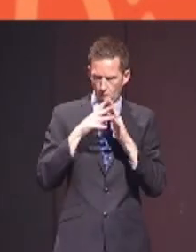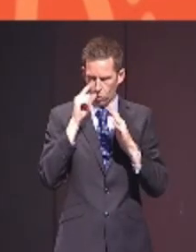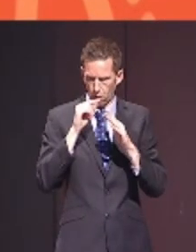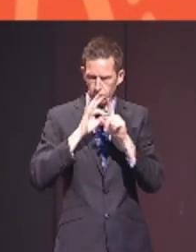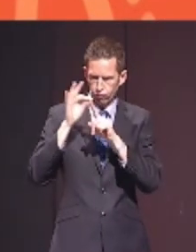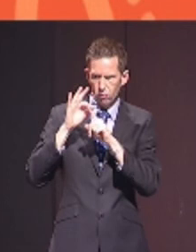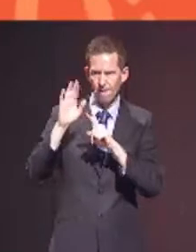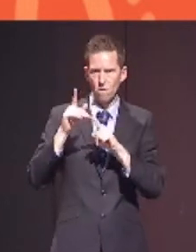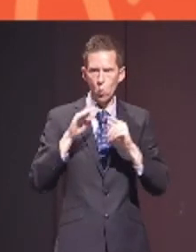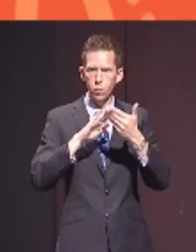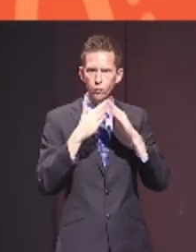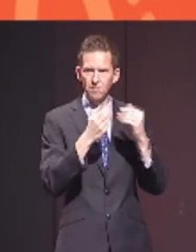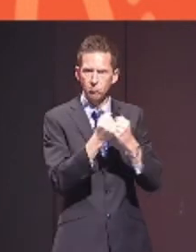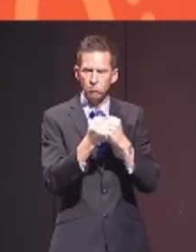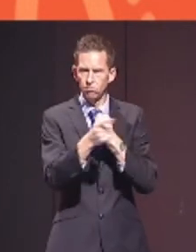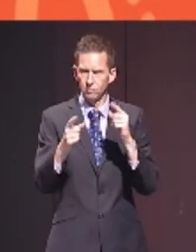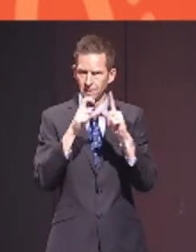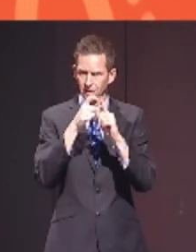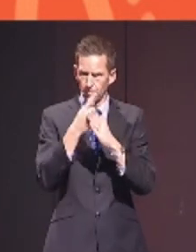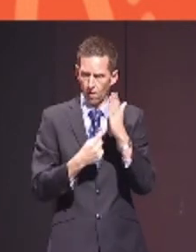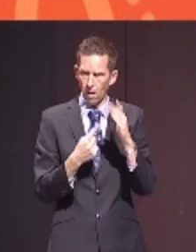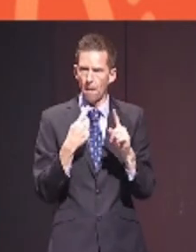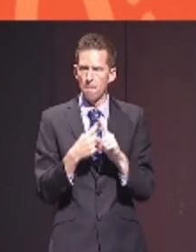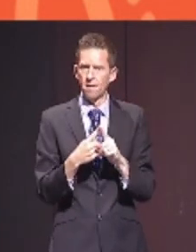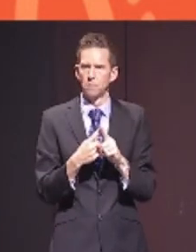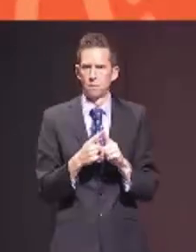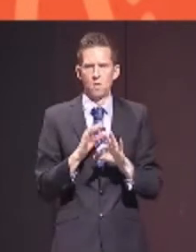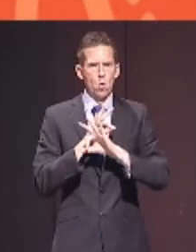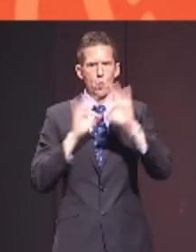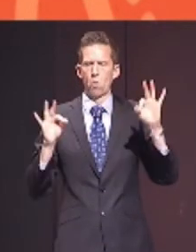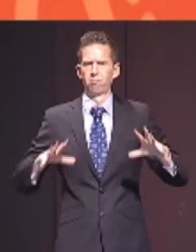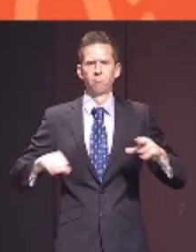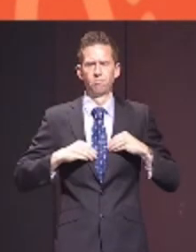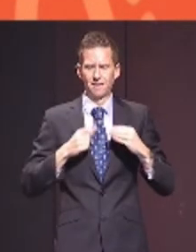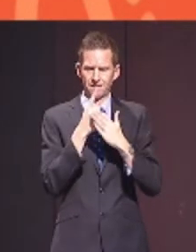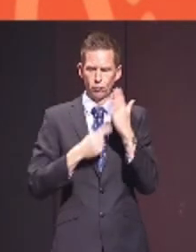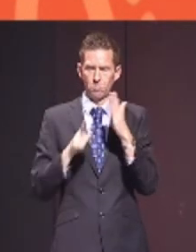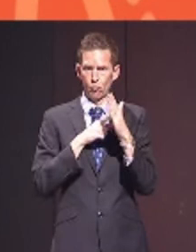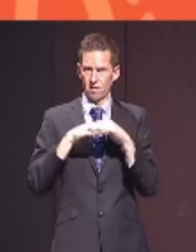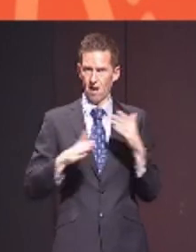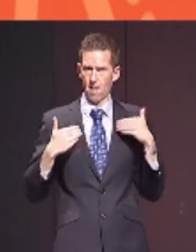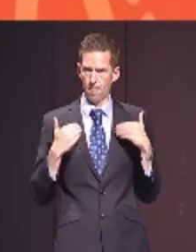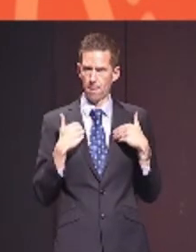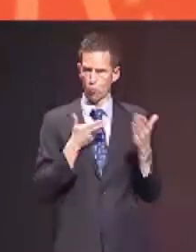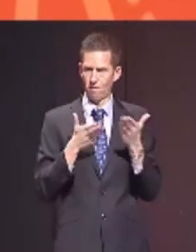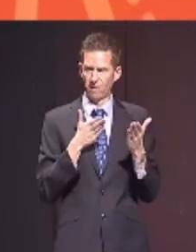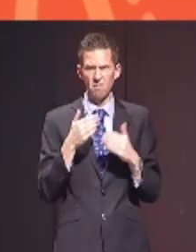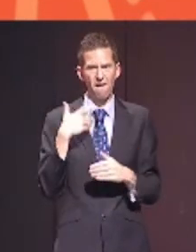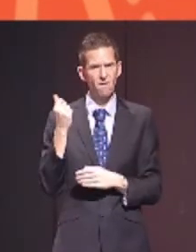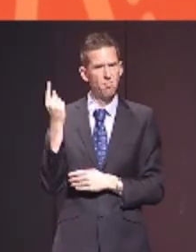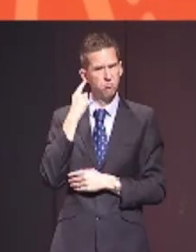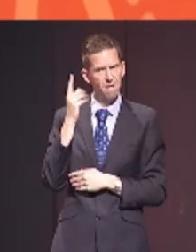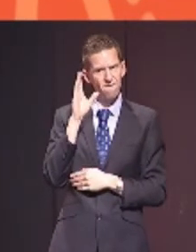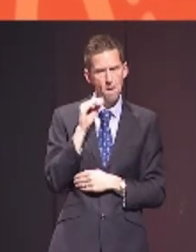the use of community resources and also introduce zero tolerance to discrimination in health services. We have reports